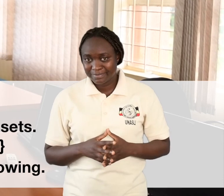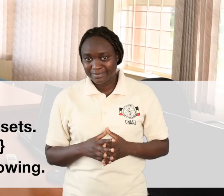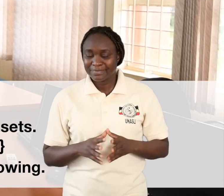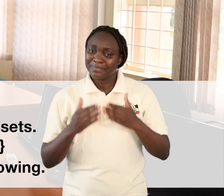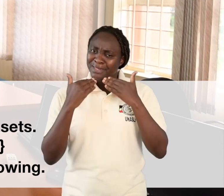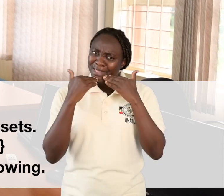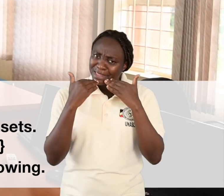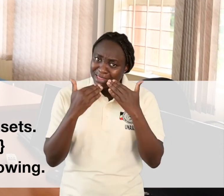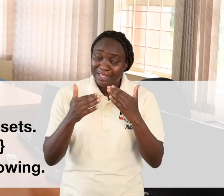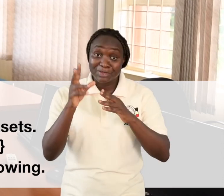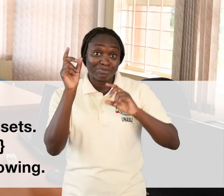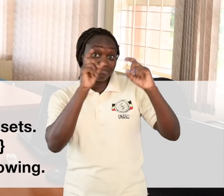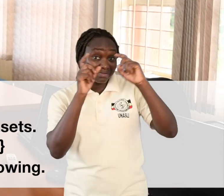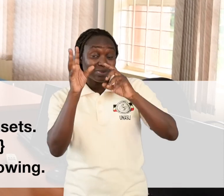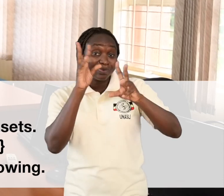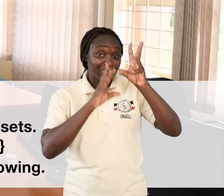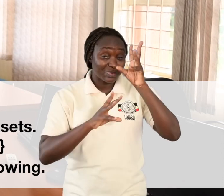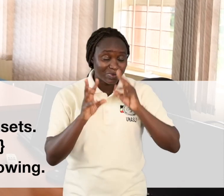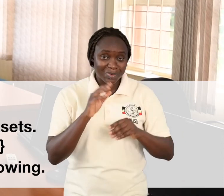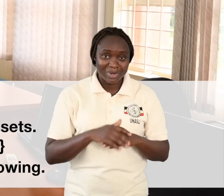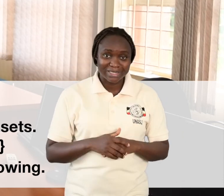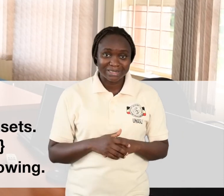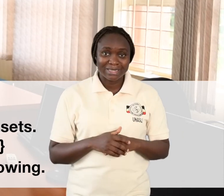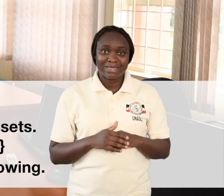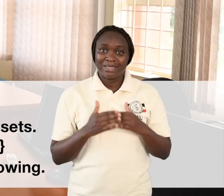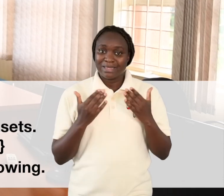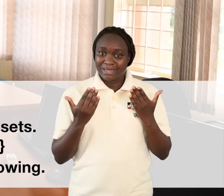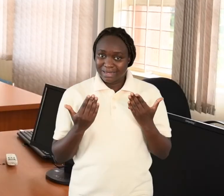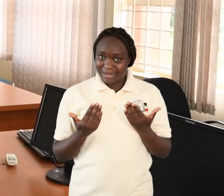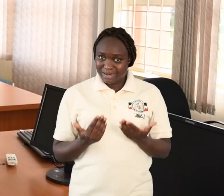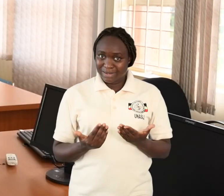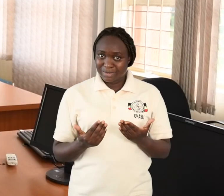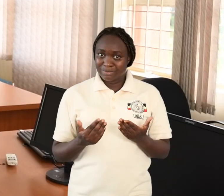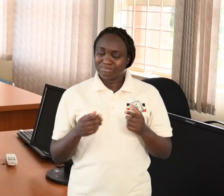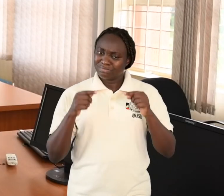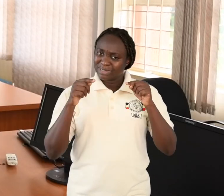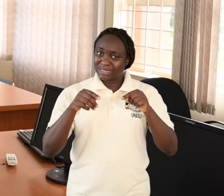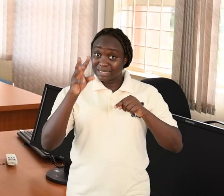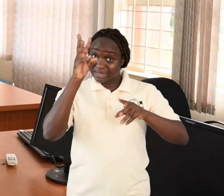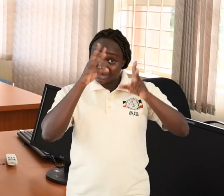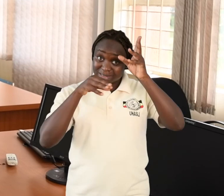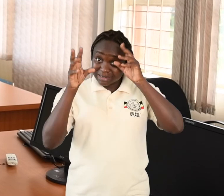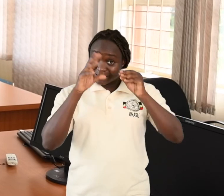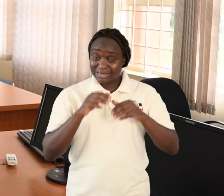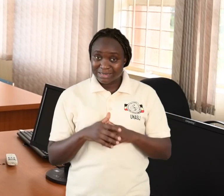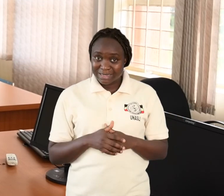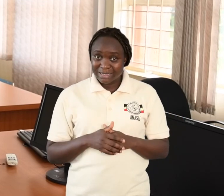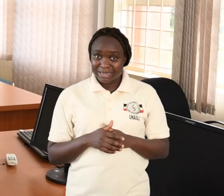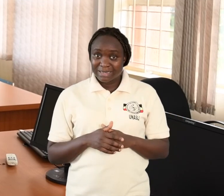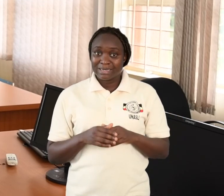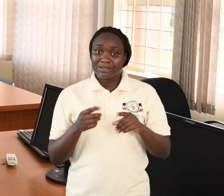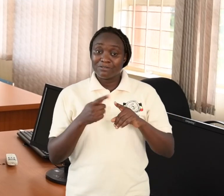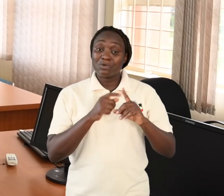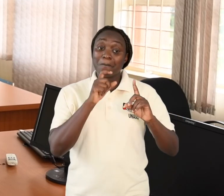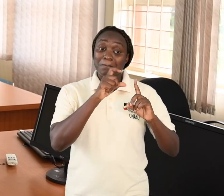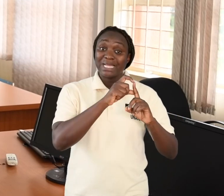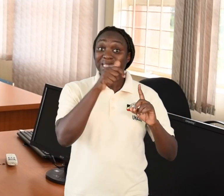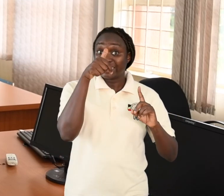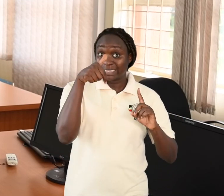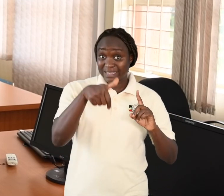Thank you for being a good class. This lesson was extracted from the Primary 7